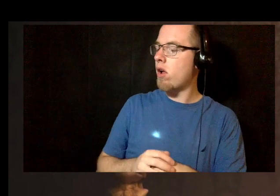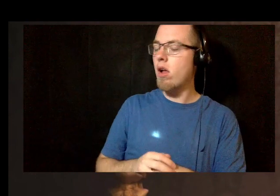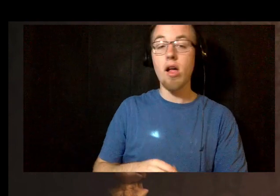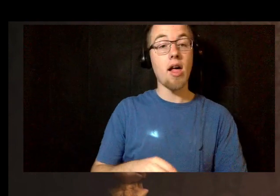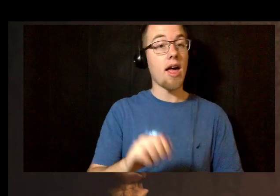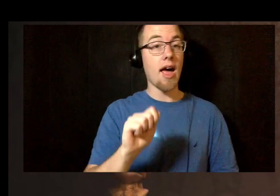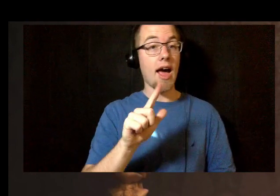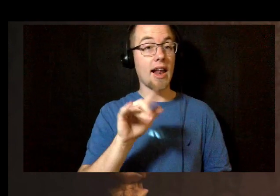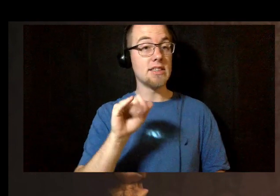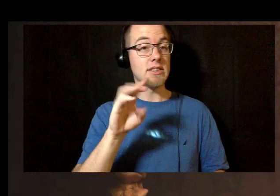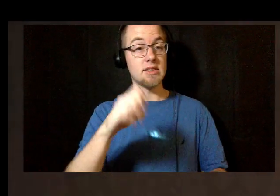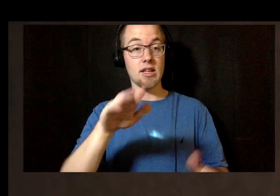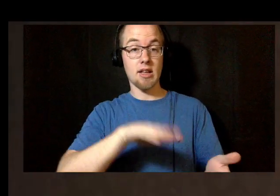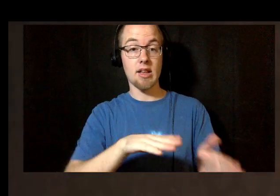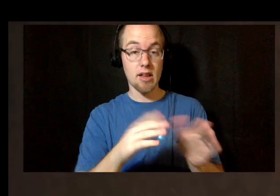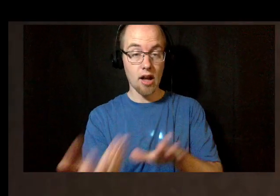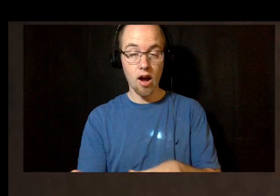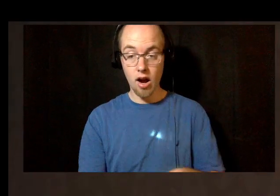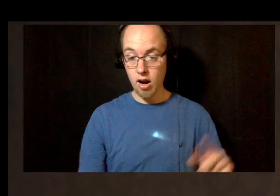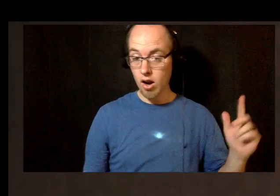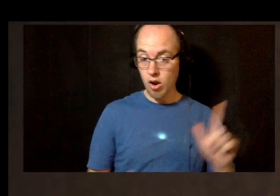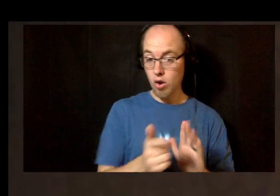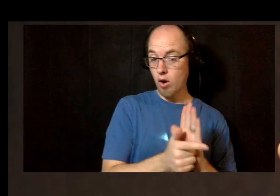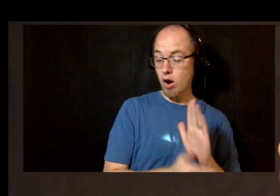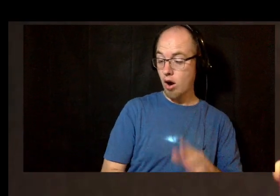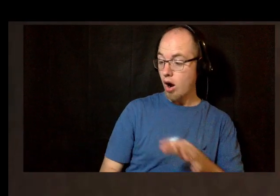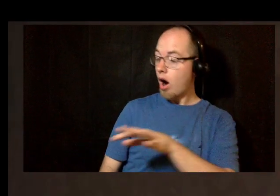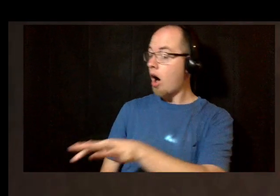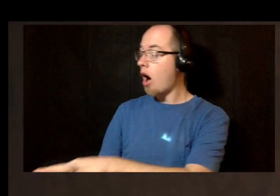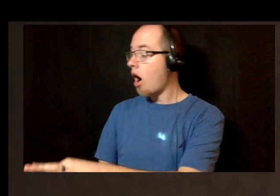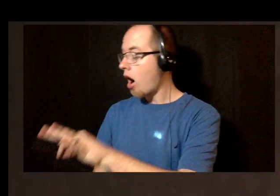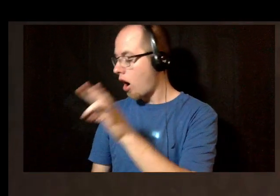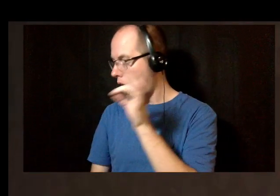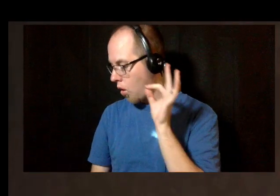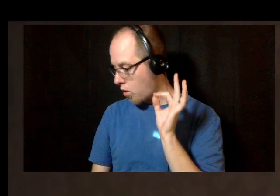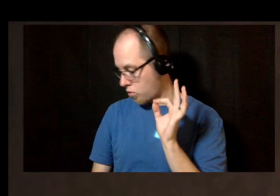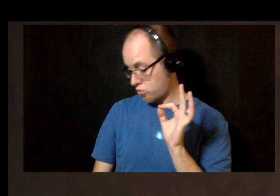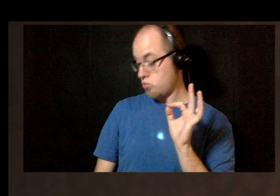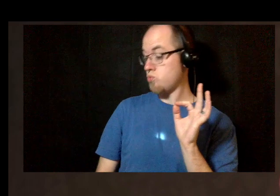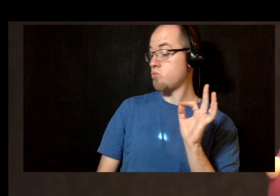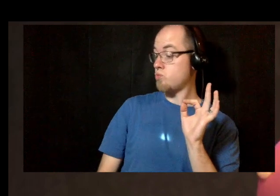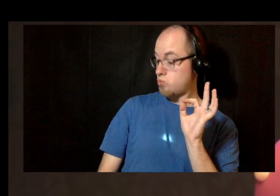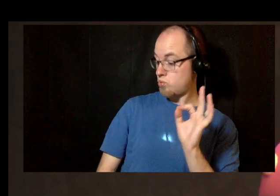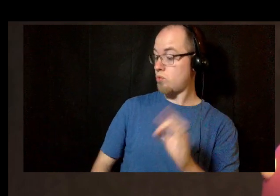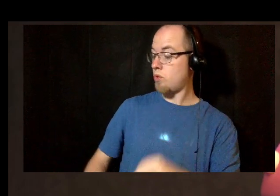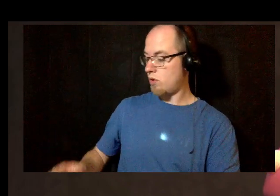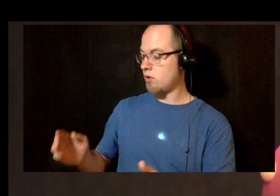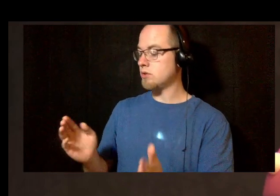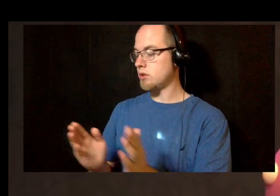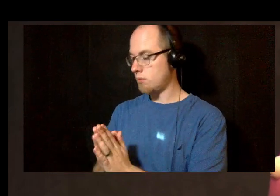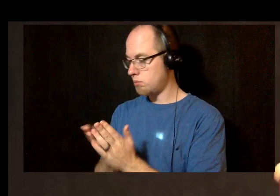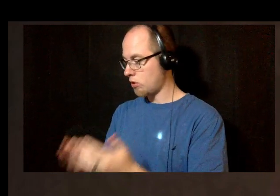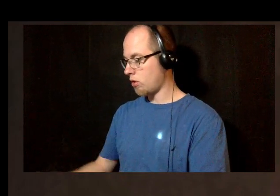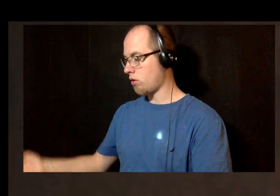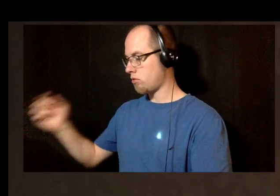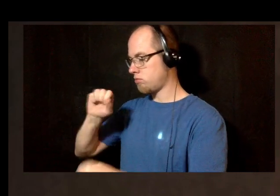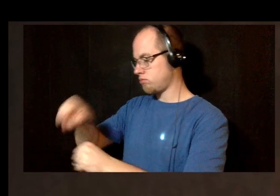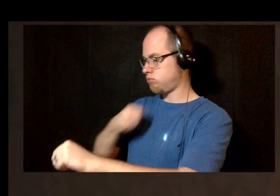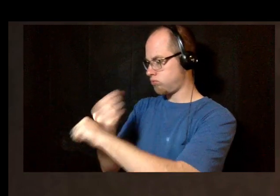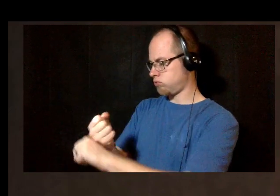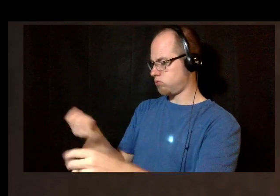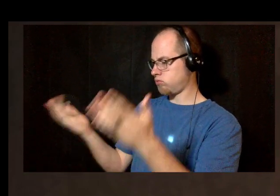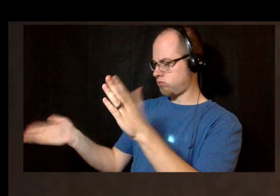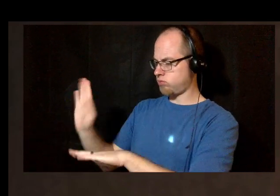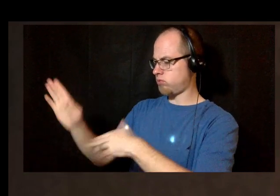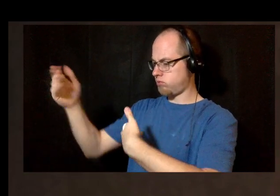discover the manuscript for Go Set a Watchman in the locked safety deposit box in an obscure vault in a random bank where it